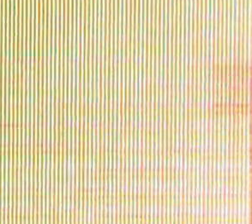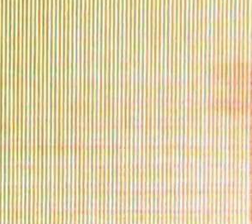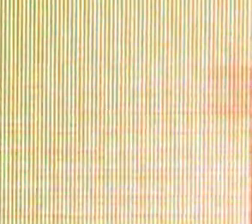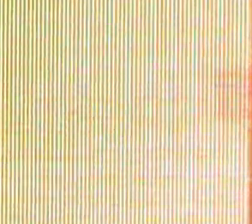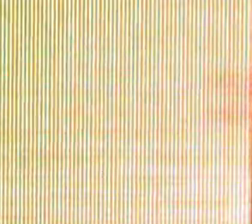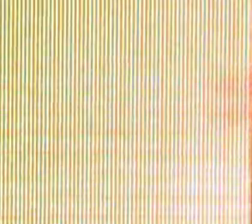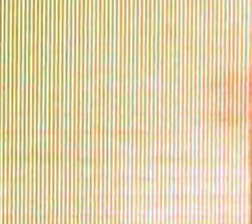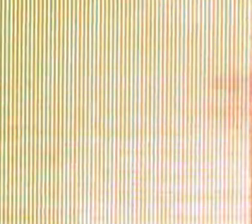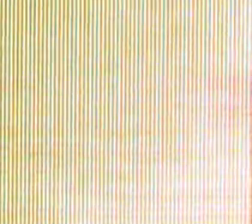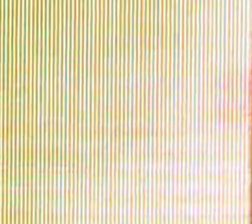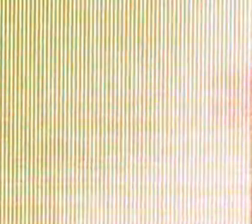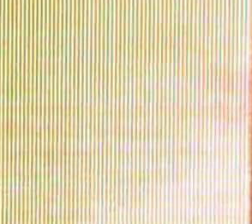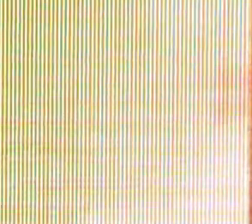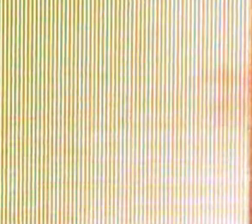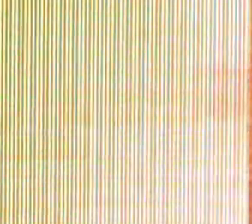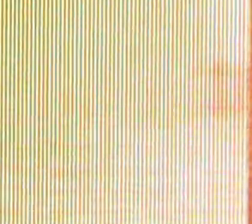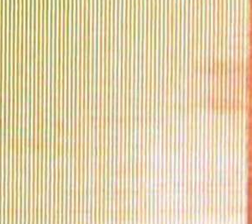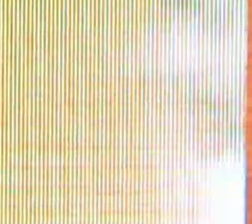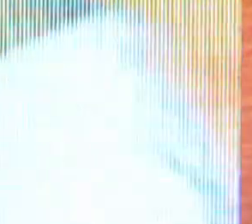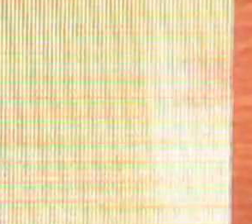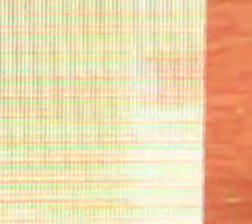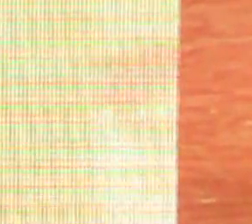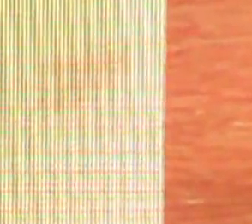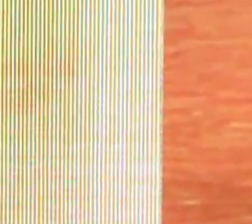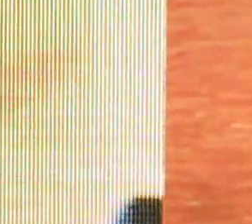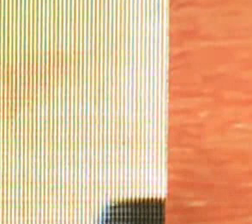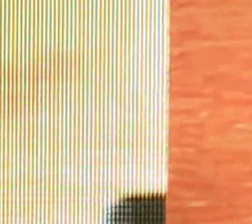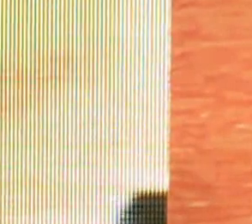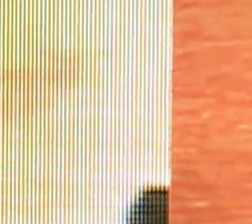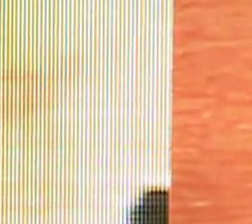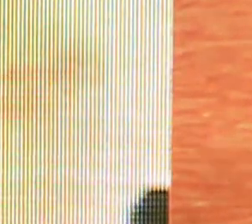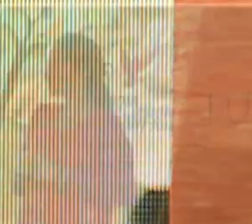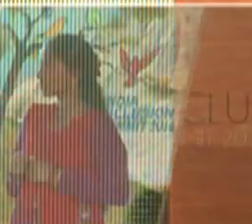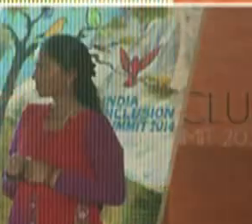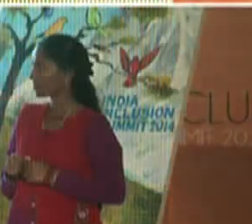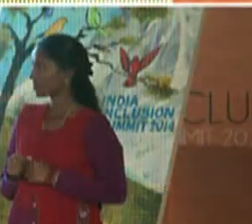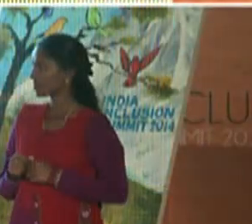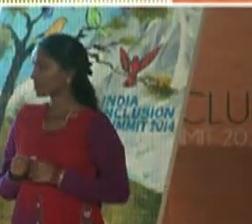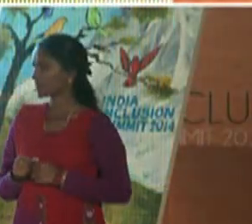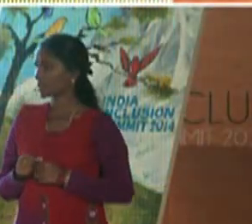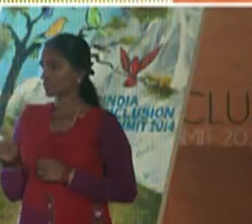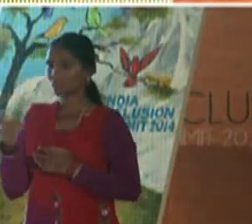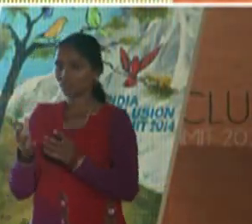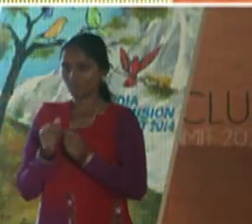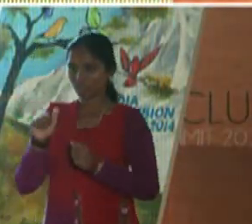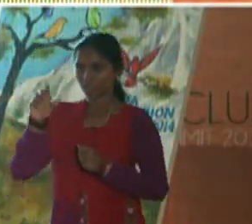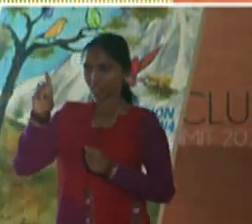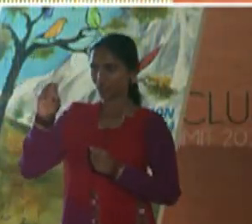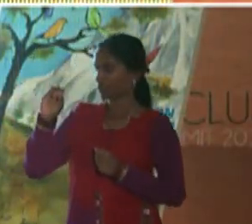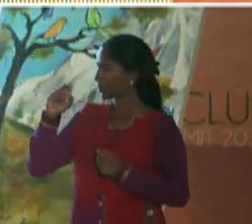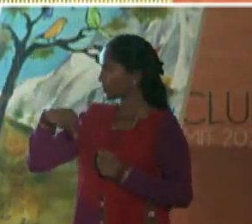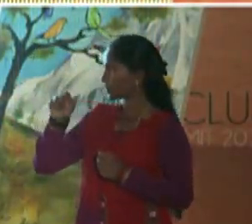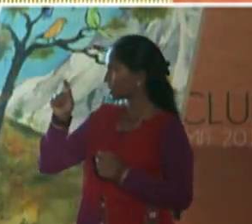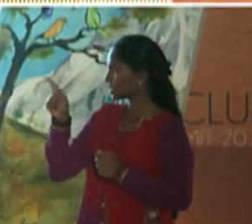know as the person who runs Kickstart Cabs that you've seen around. Vidya used to live in Ladakh, and she used